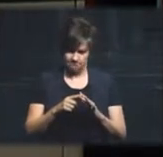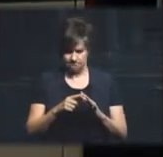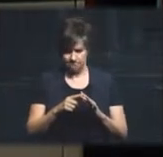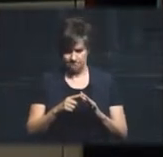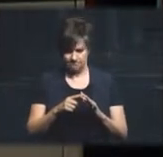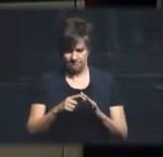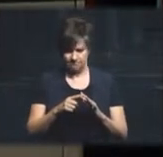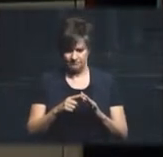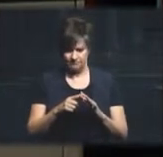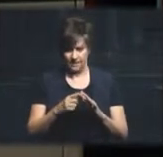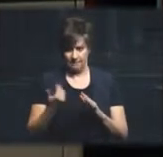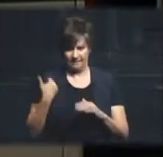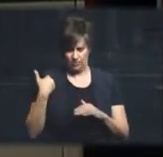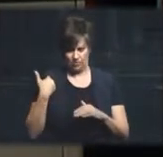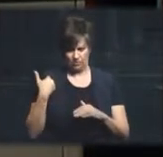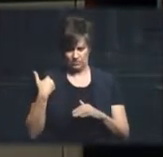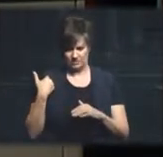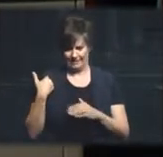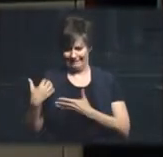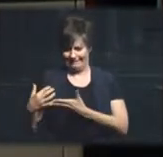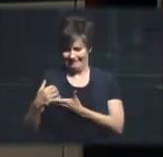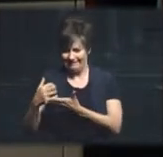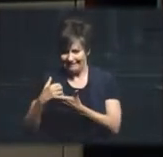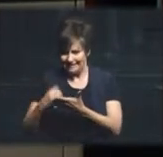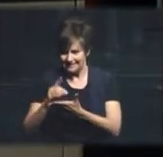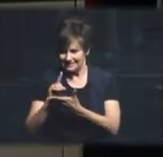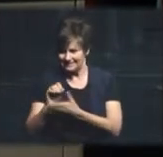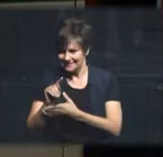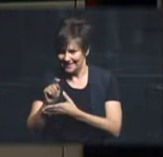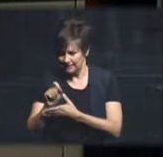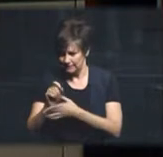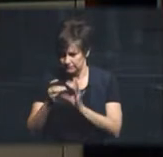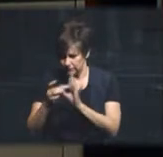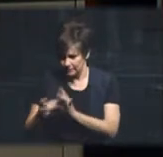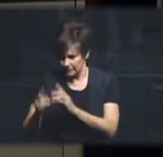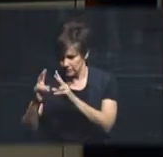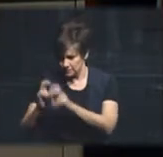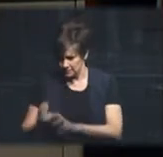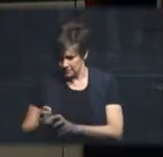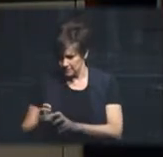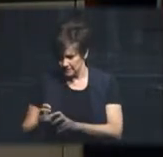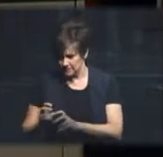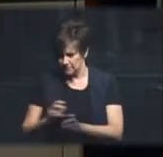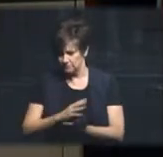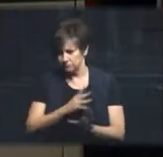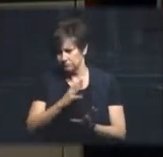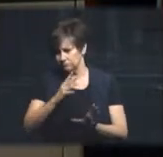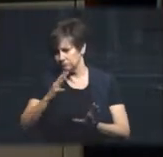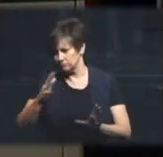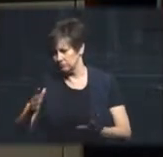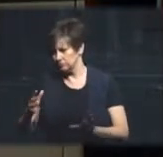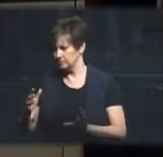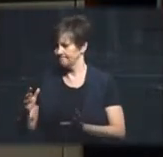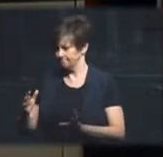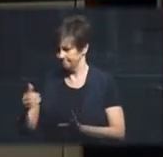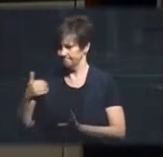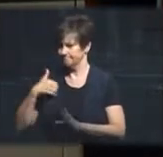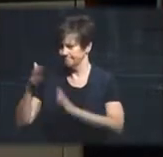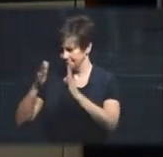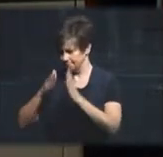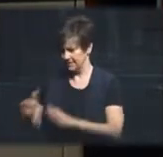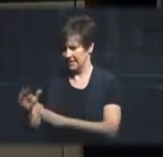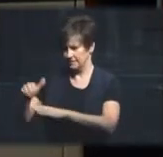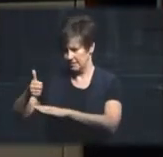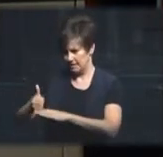from where we were, which was collecting a lot of data about assessment, to having really concrete plans about how we collect that data, how we